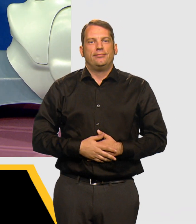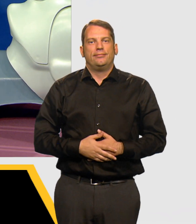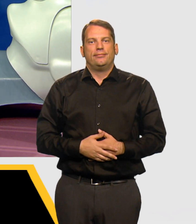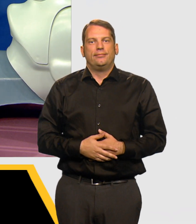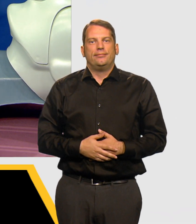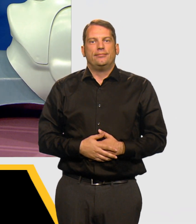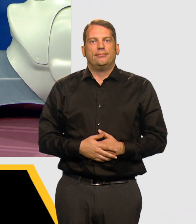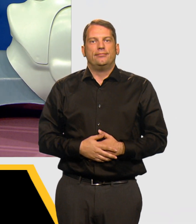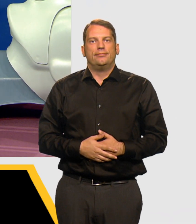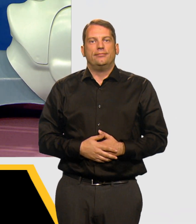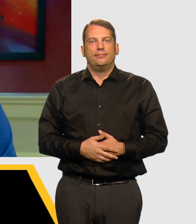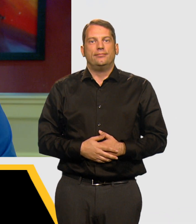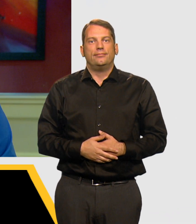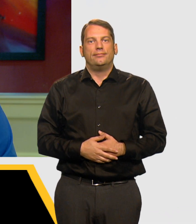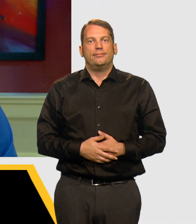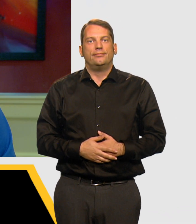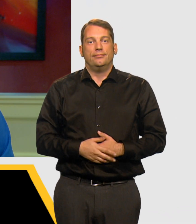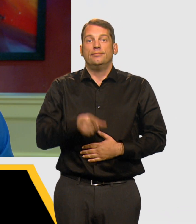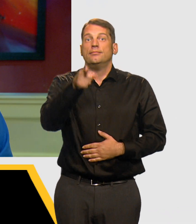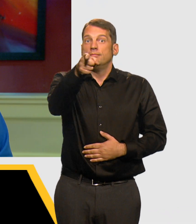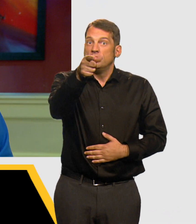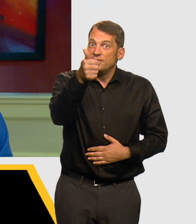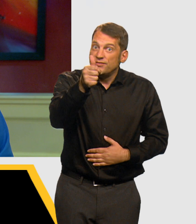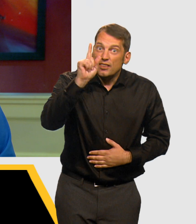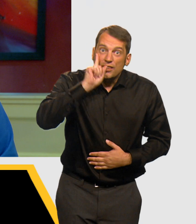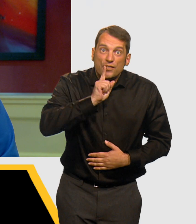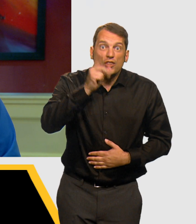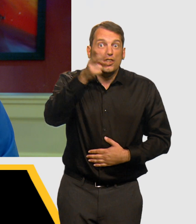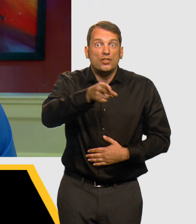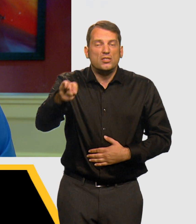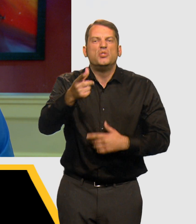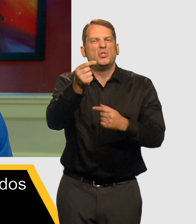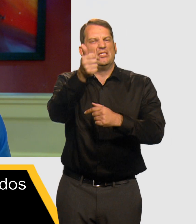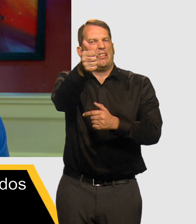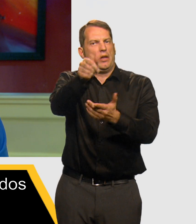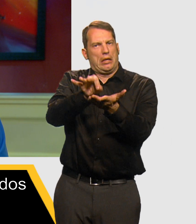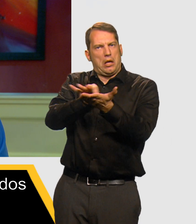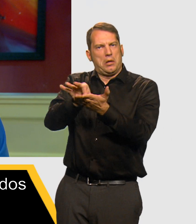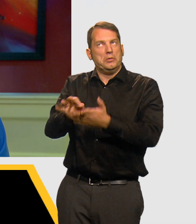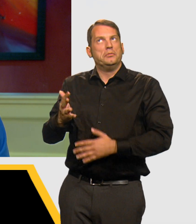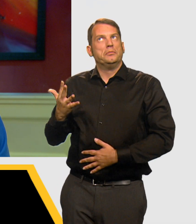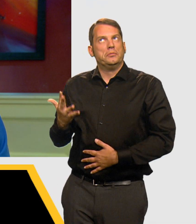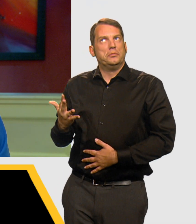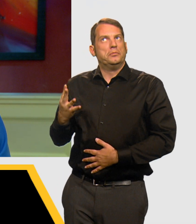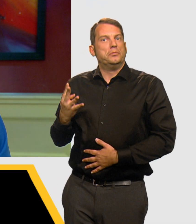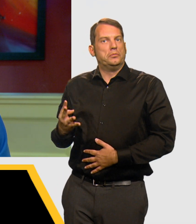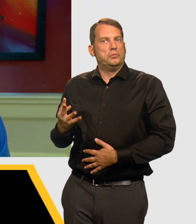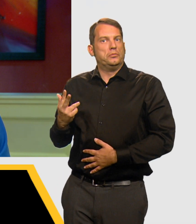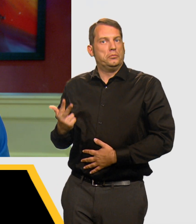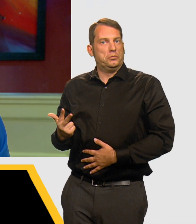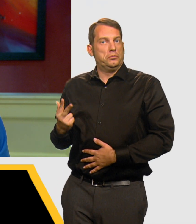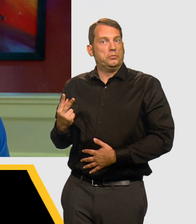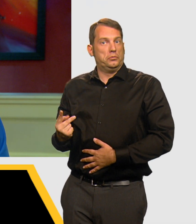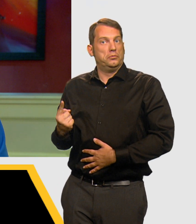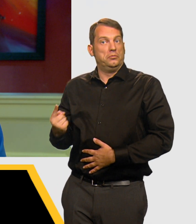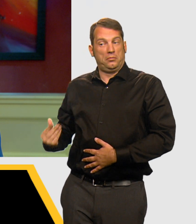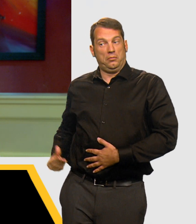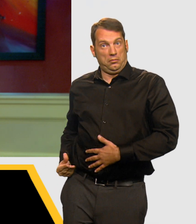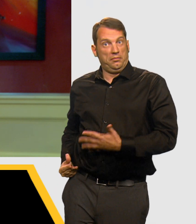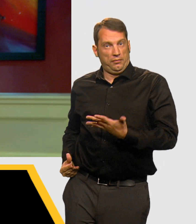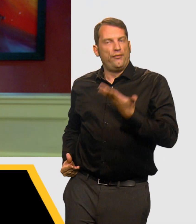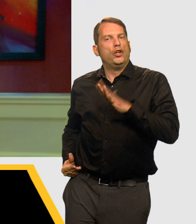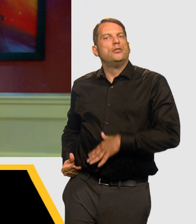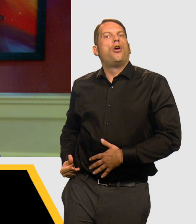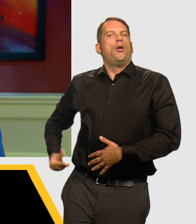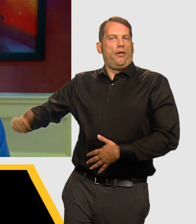Injection complete. If you're deaf or hard of hearing, count for 5 seconds while giving the injection,